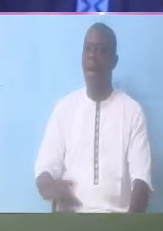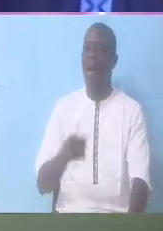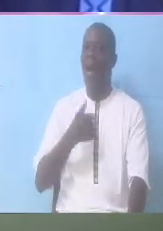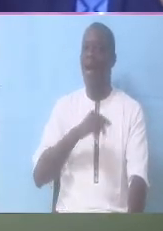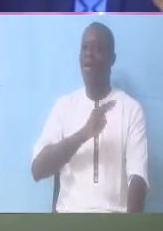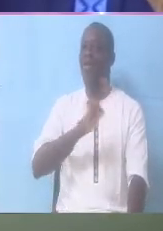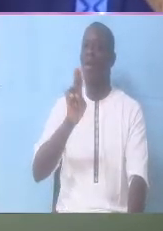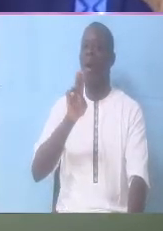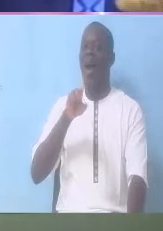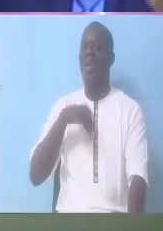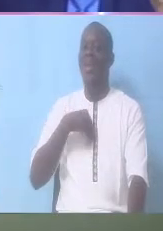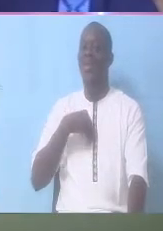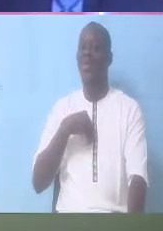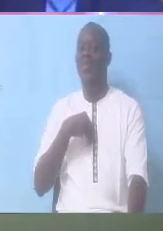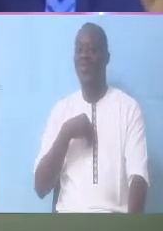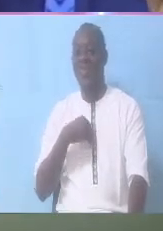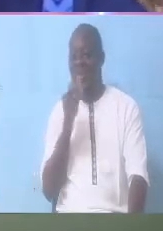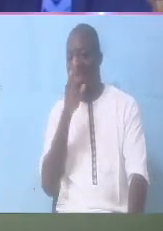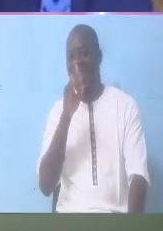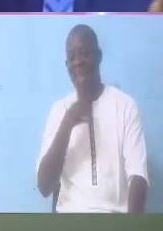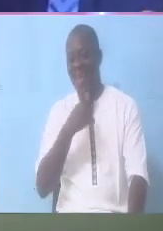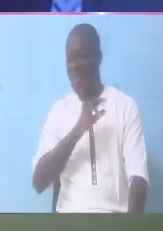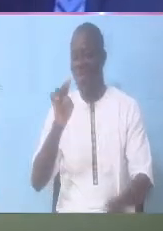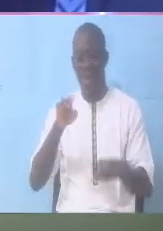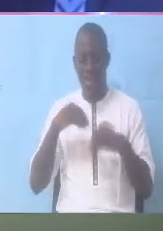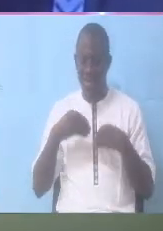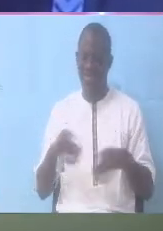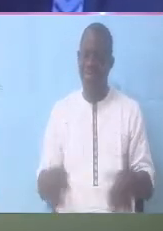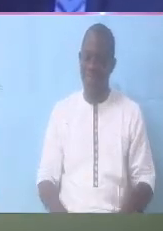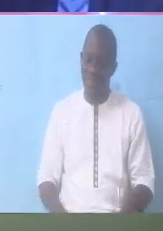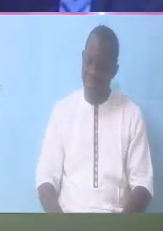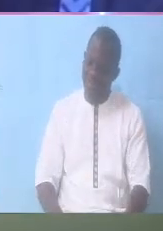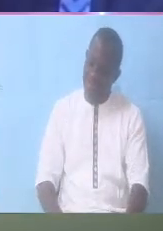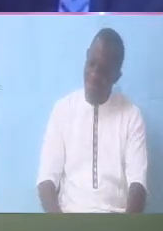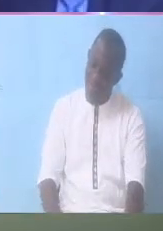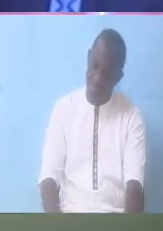about the other killings. Yes, sir. But okay. Let's go ahead. Yes, sir. And now,